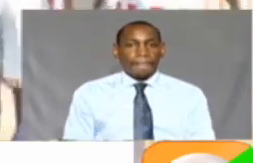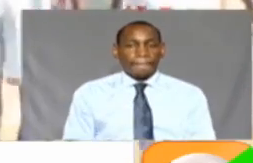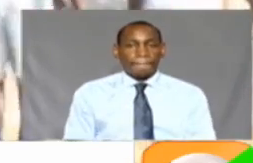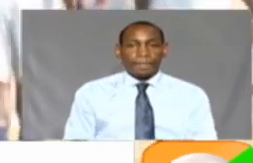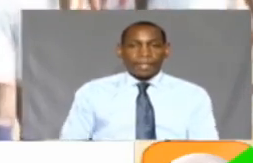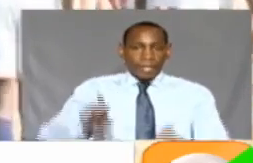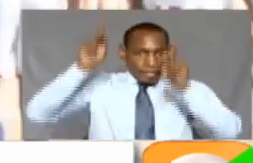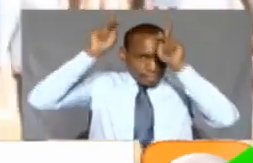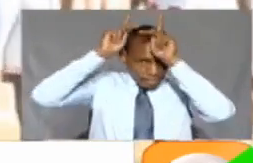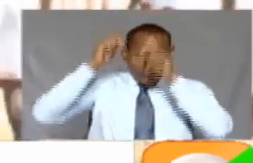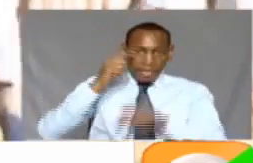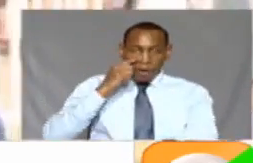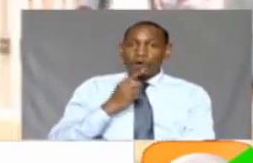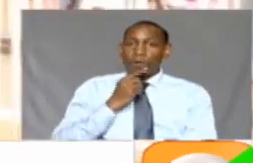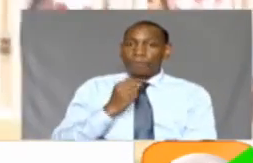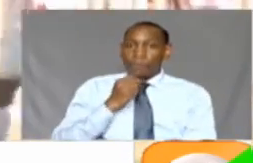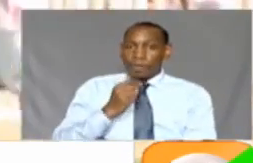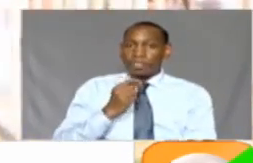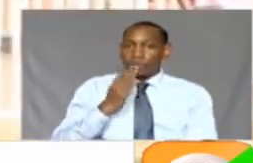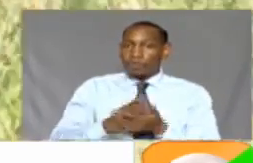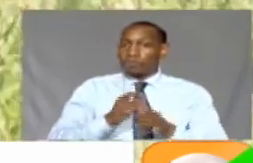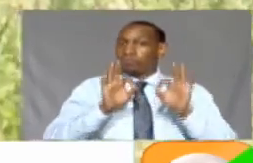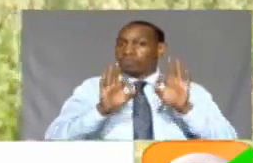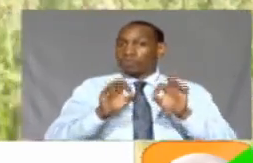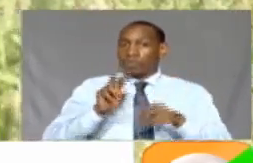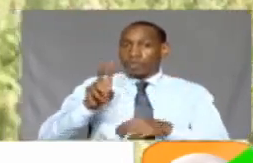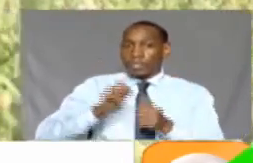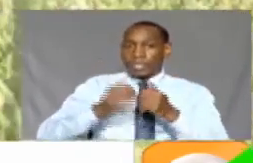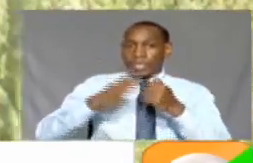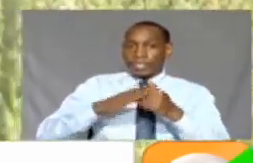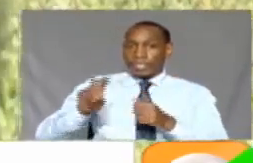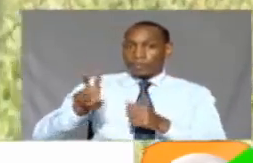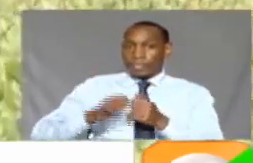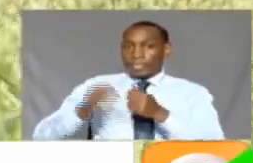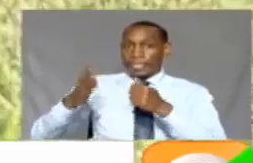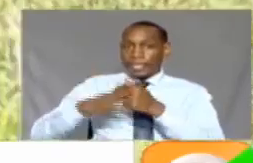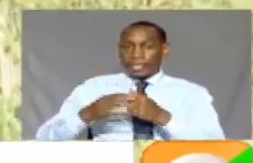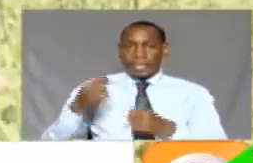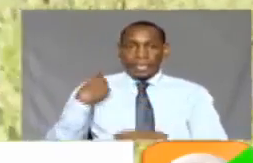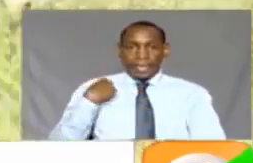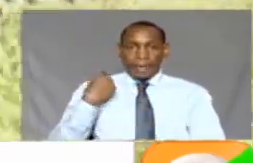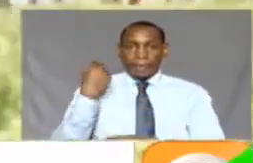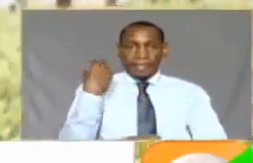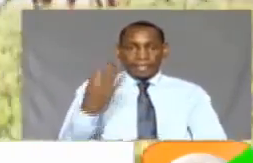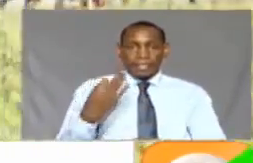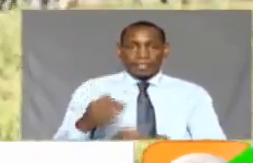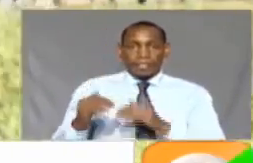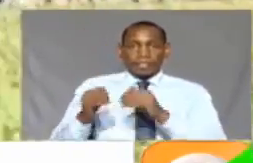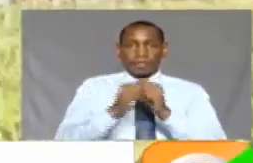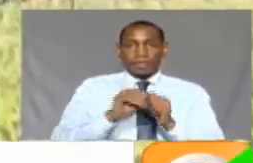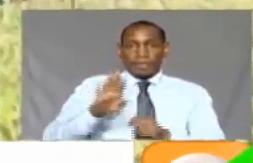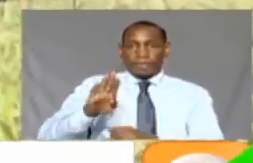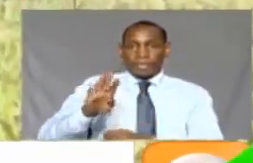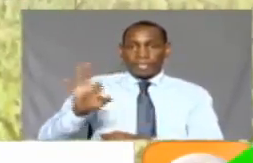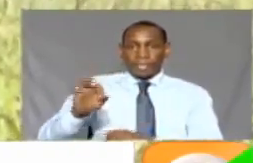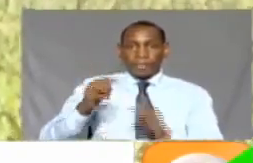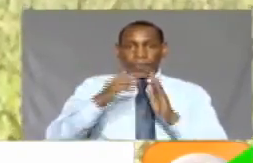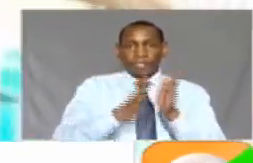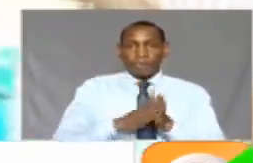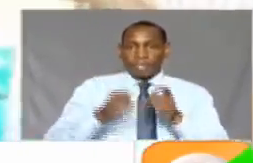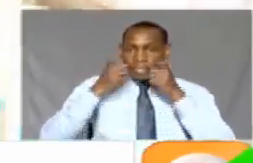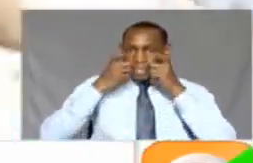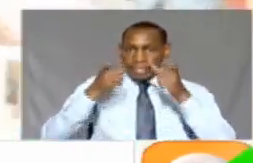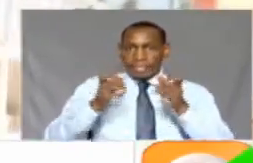Kakamega Homeboyz are the dark horses of the 2019-2020 Kenyan Premier League. They sit third on the log, tied on 41 points with second place Tusker